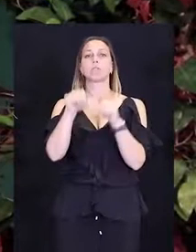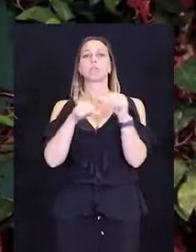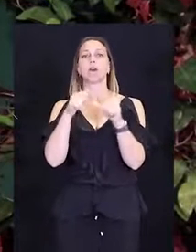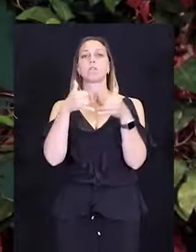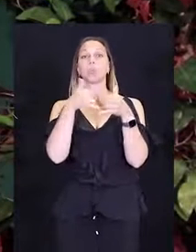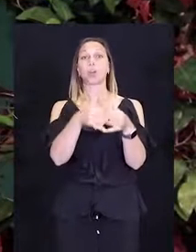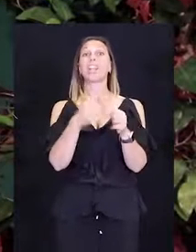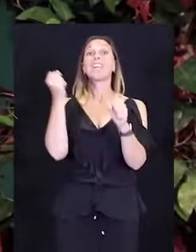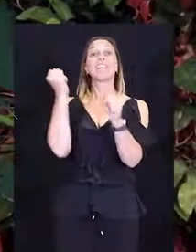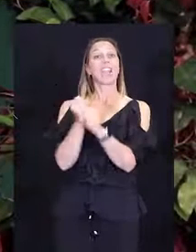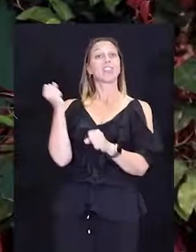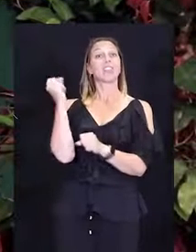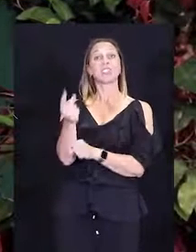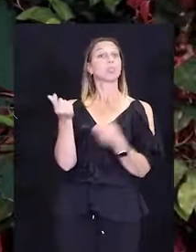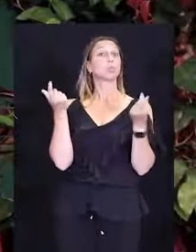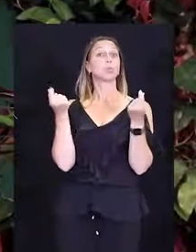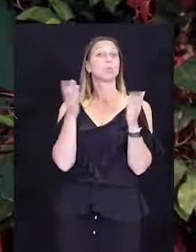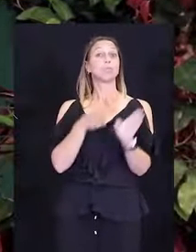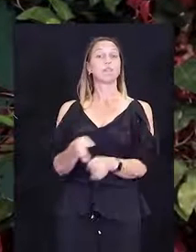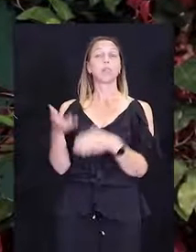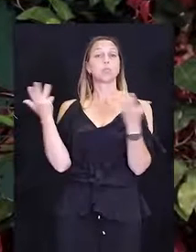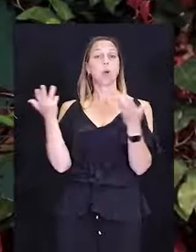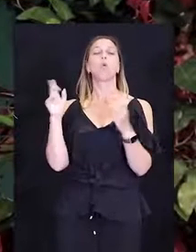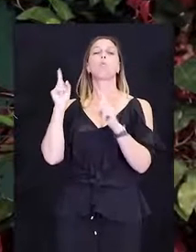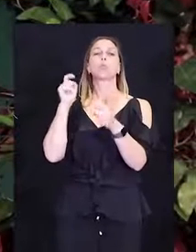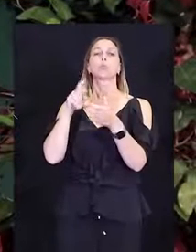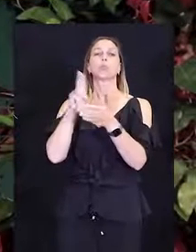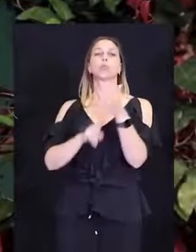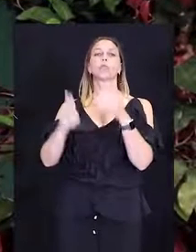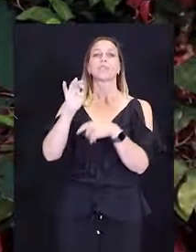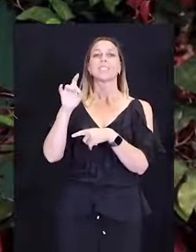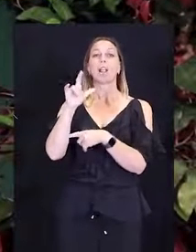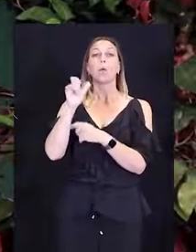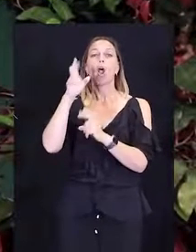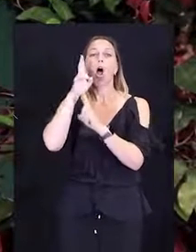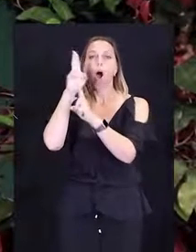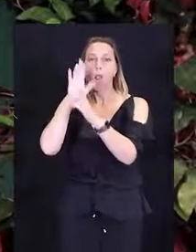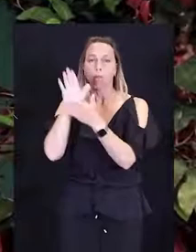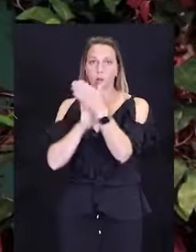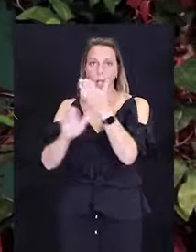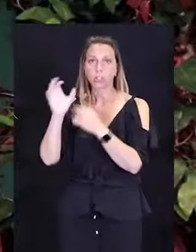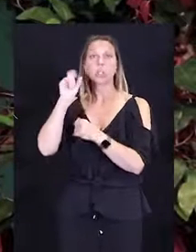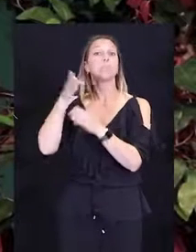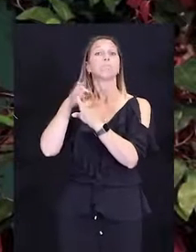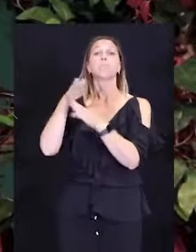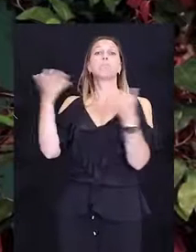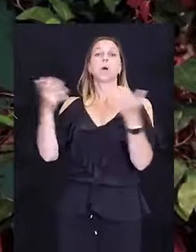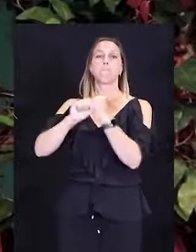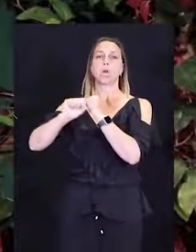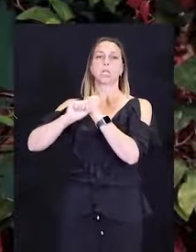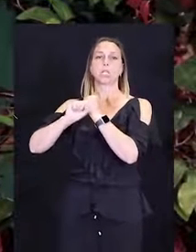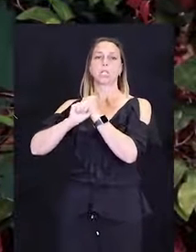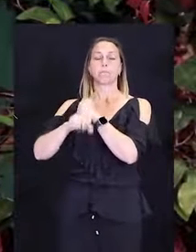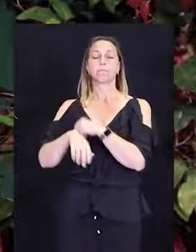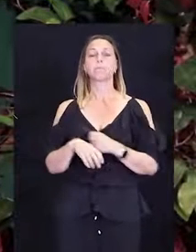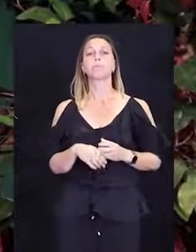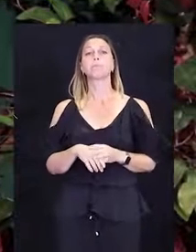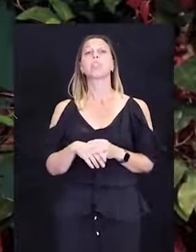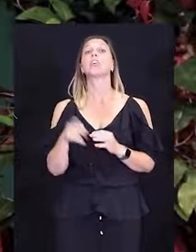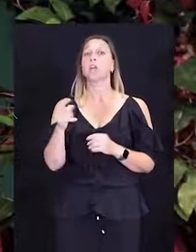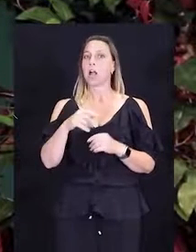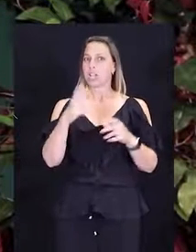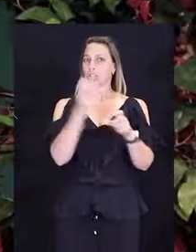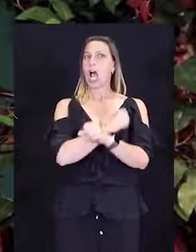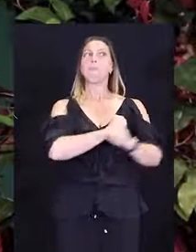Award. Next year, Allison will attend the University of Delaware's Honor College and will major in marketing. In addition